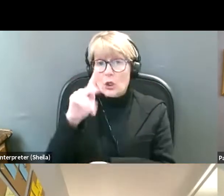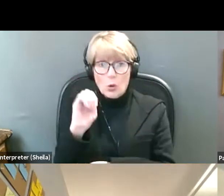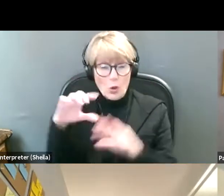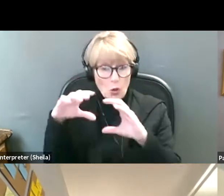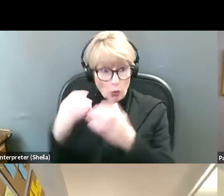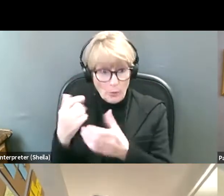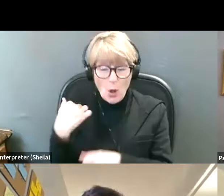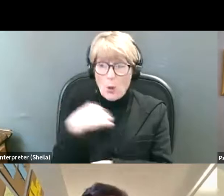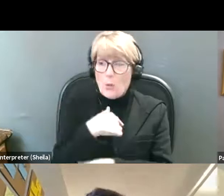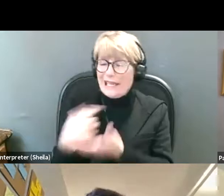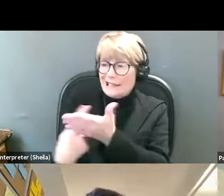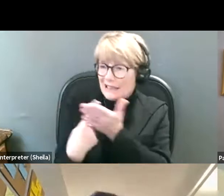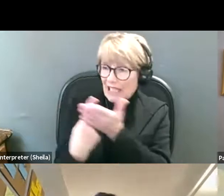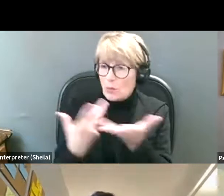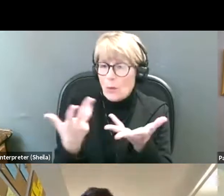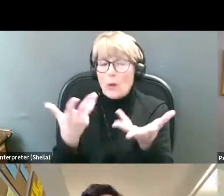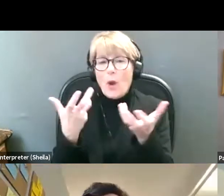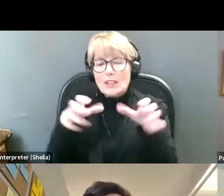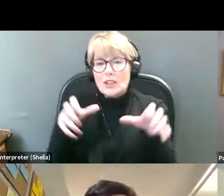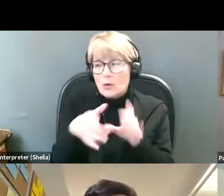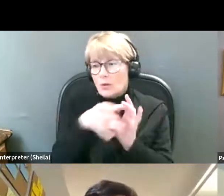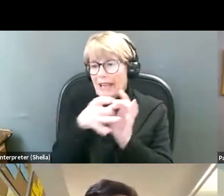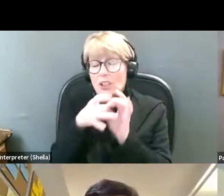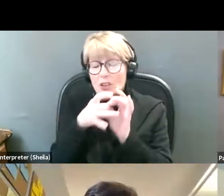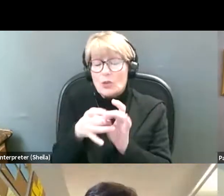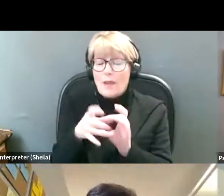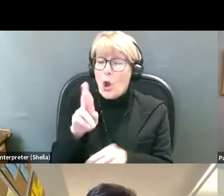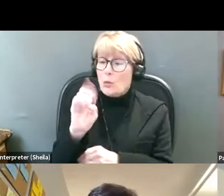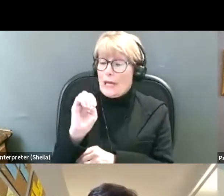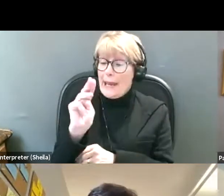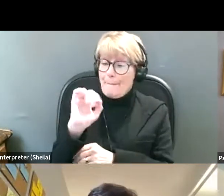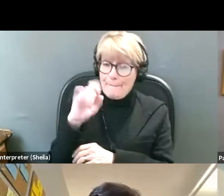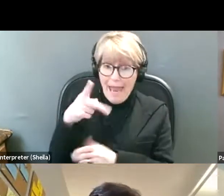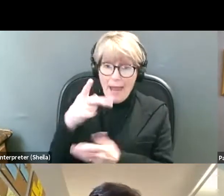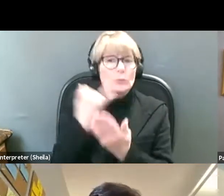kind of follow-up we'd like to do on the mapping project, and we'll arrange to do that.